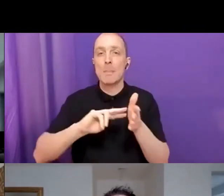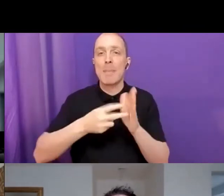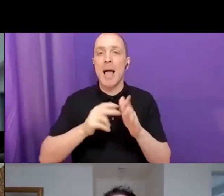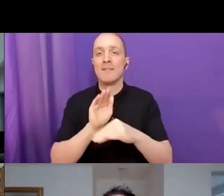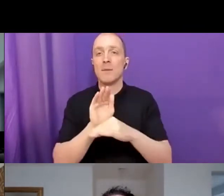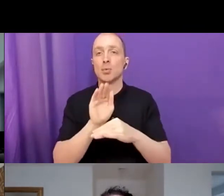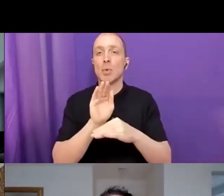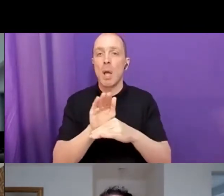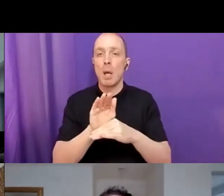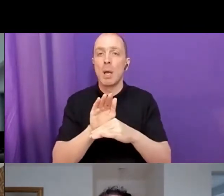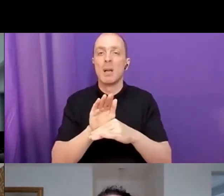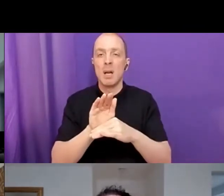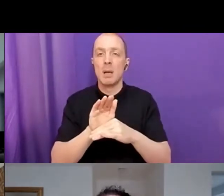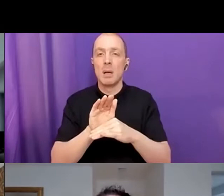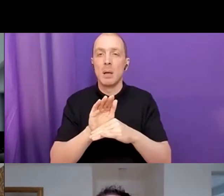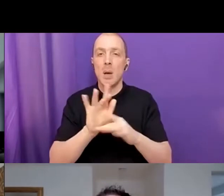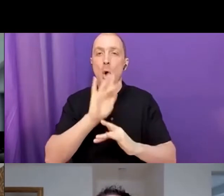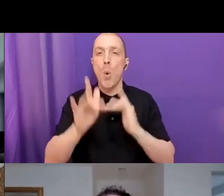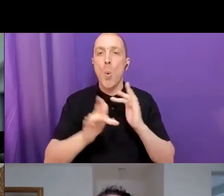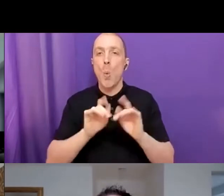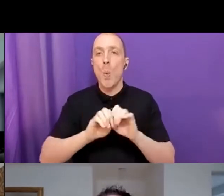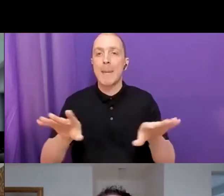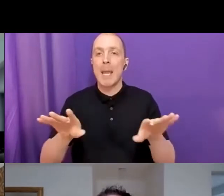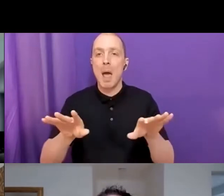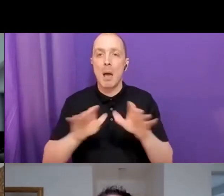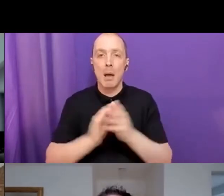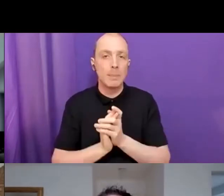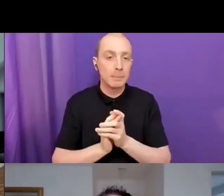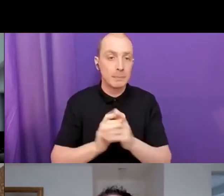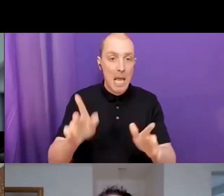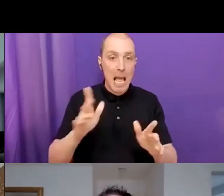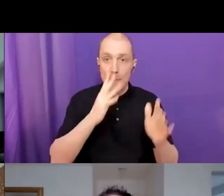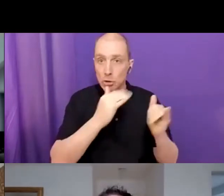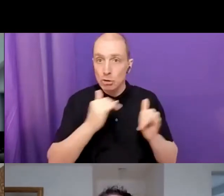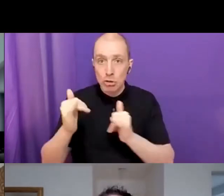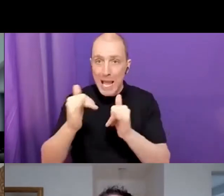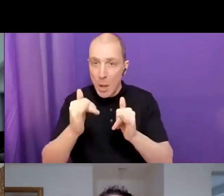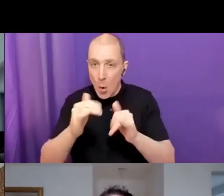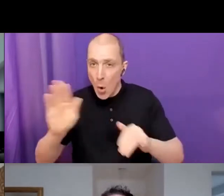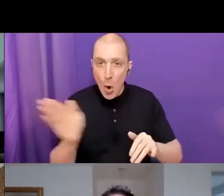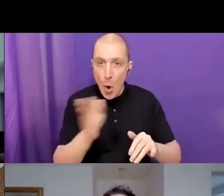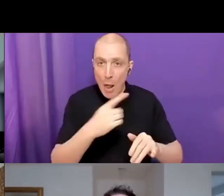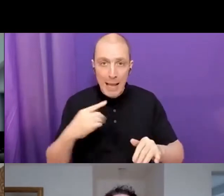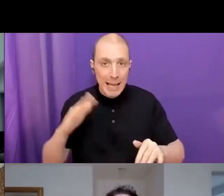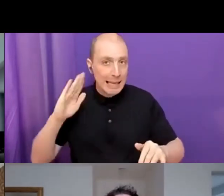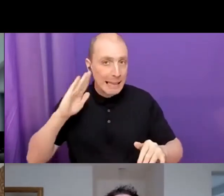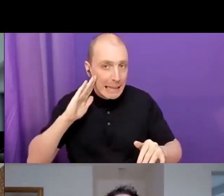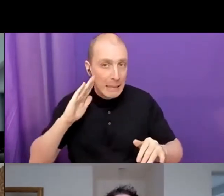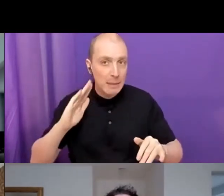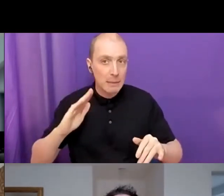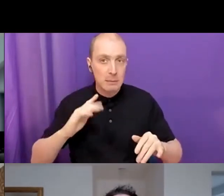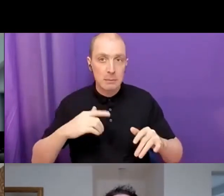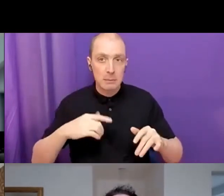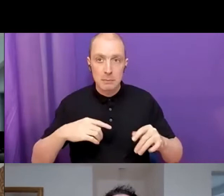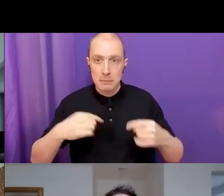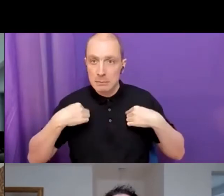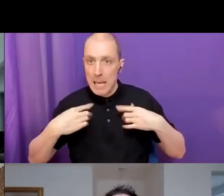webinars. But can I just check, can everyone hear me okay? And we're all happy to carry on?